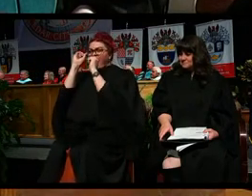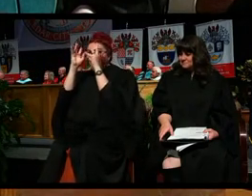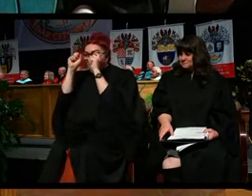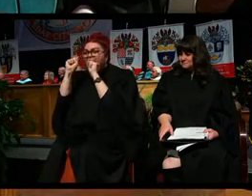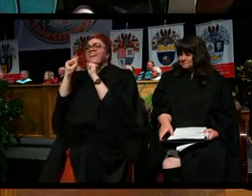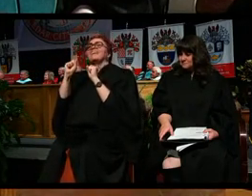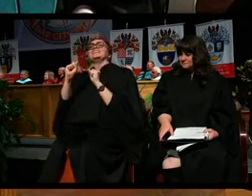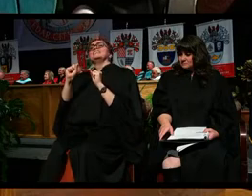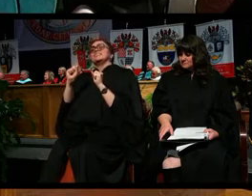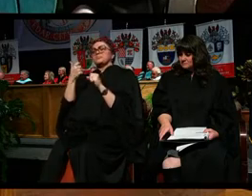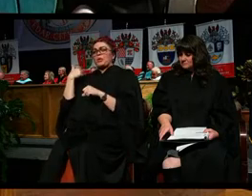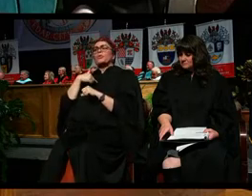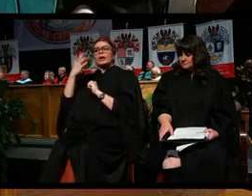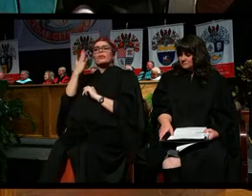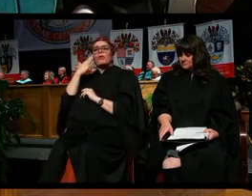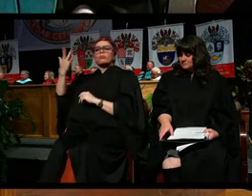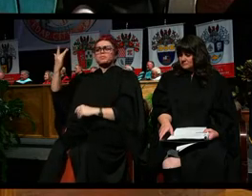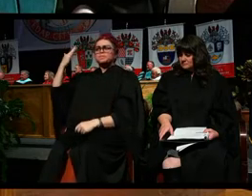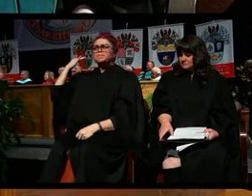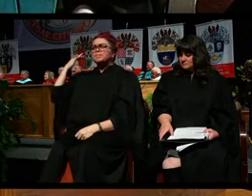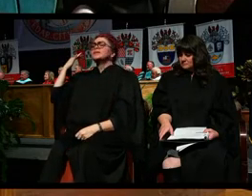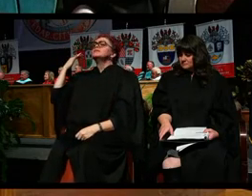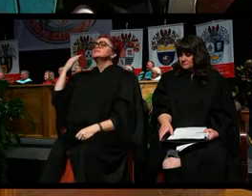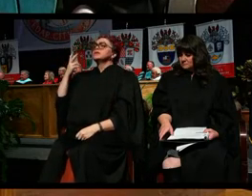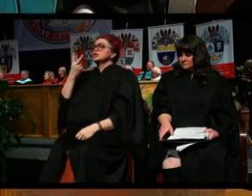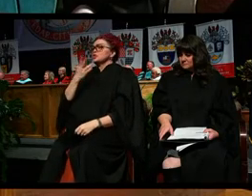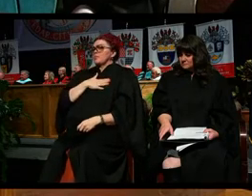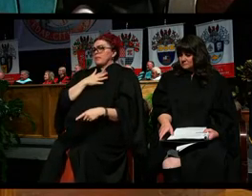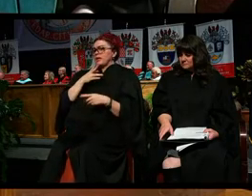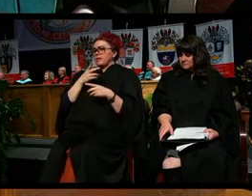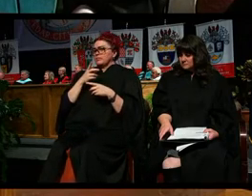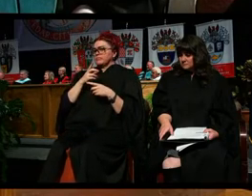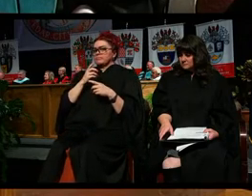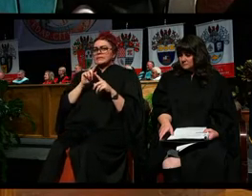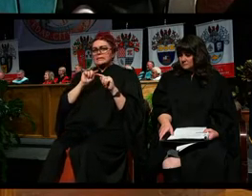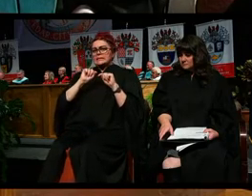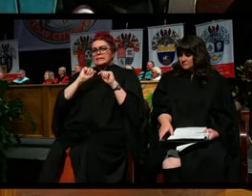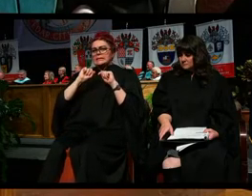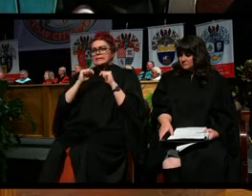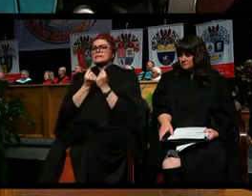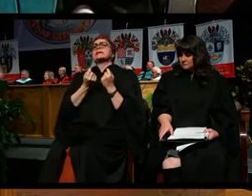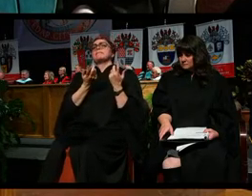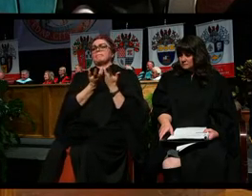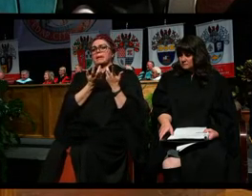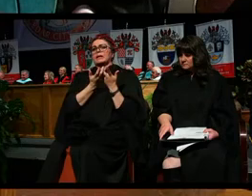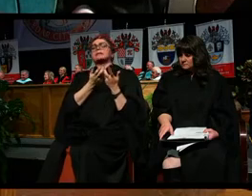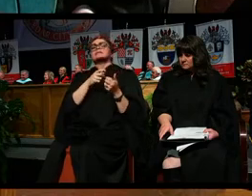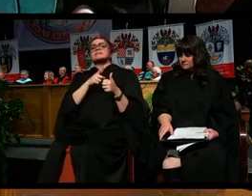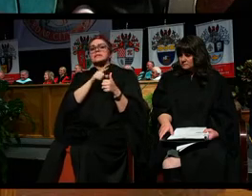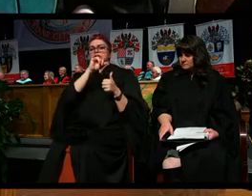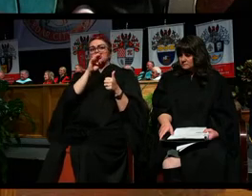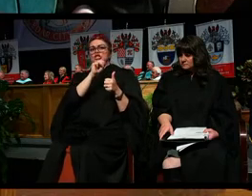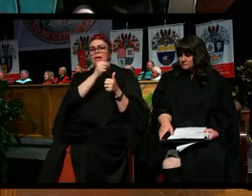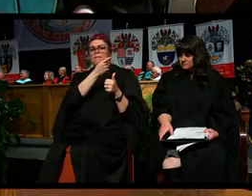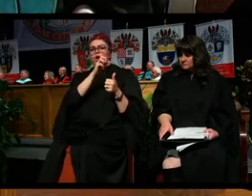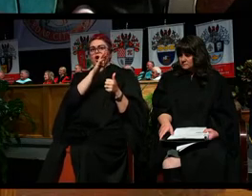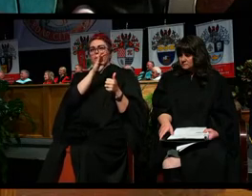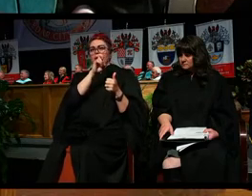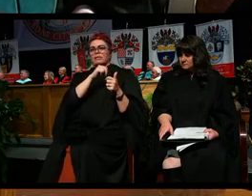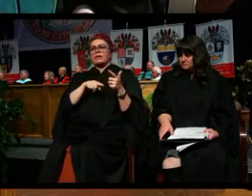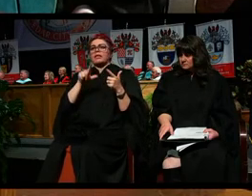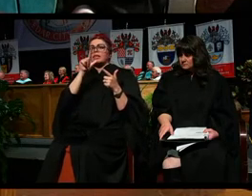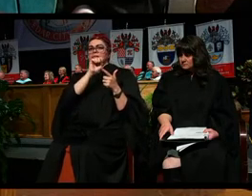other back when there's a number of my teammates at BYU, and two of them were particularly friends with Mindy, Jim Herman and Lee Johnson, and we got on a call